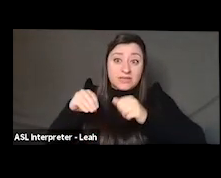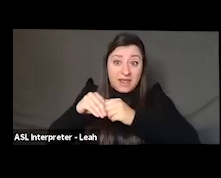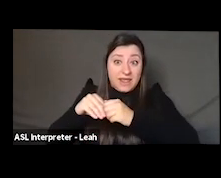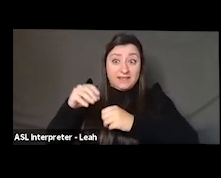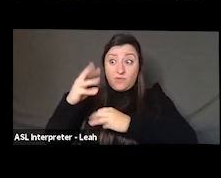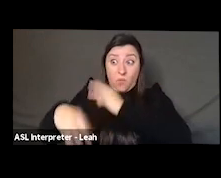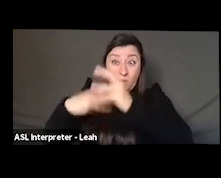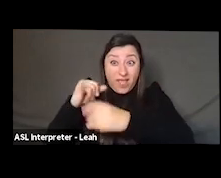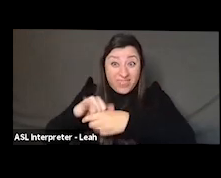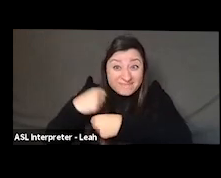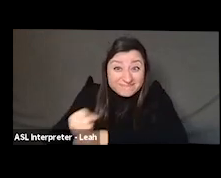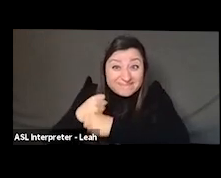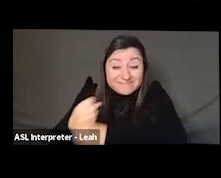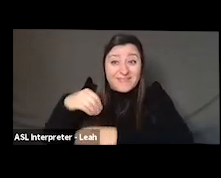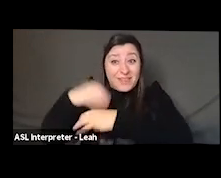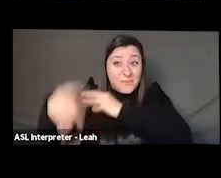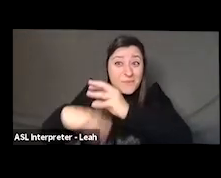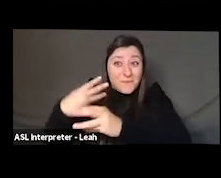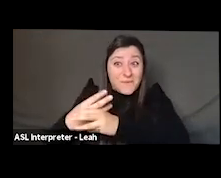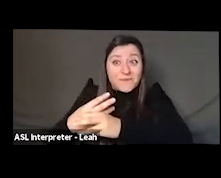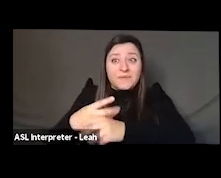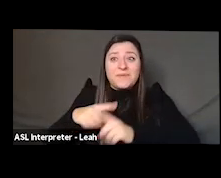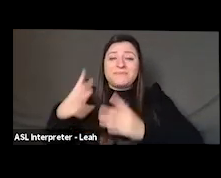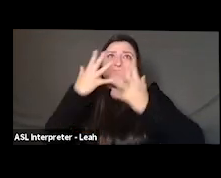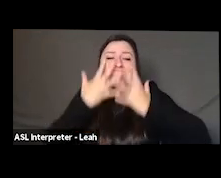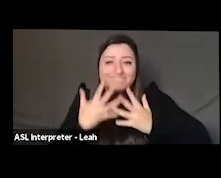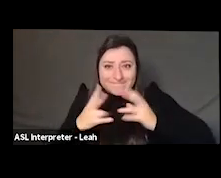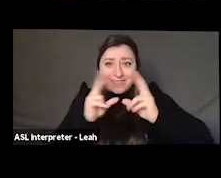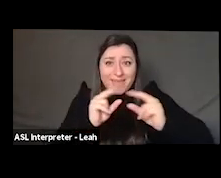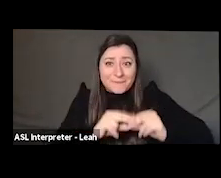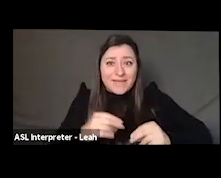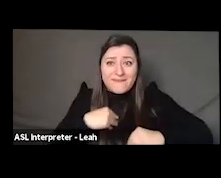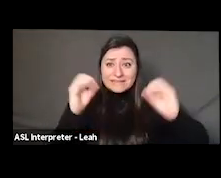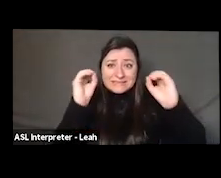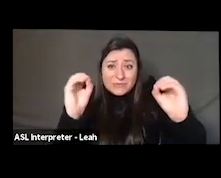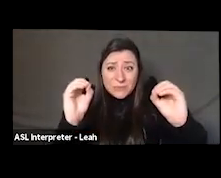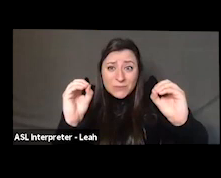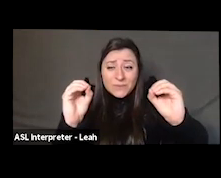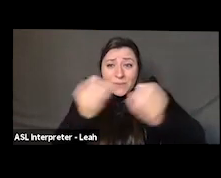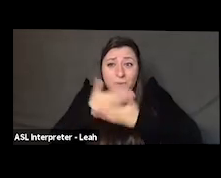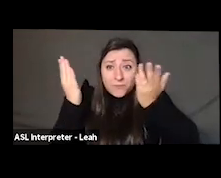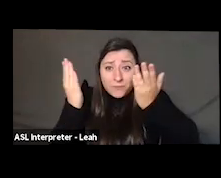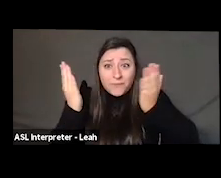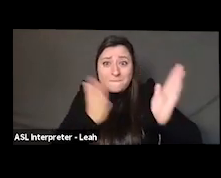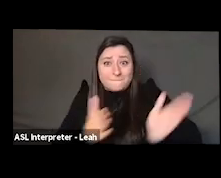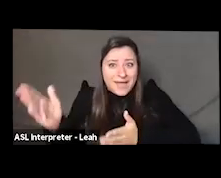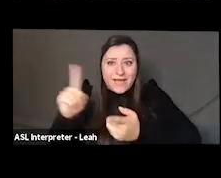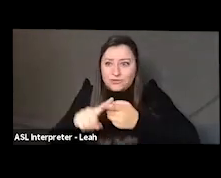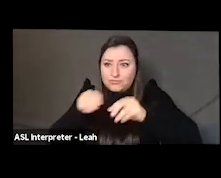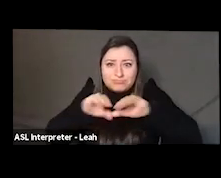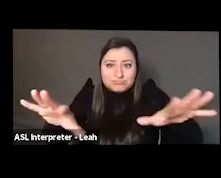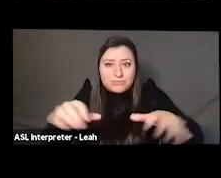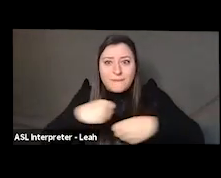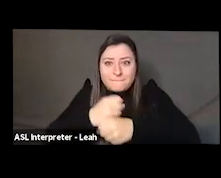is debilitating to see that the Lebanese state has zero plans to relaunch olive oil. It is noteworthy